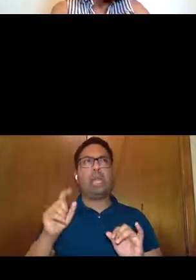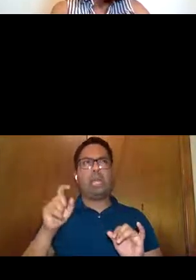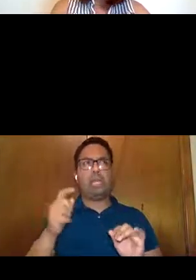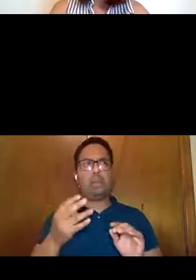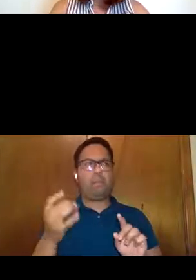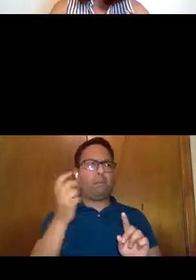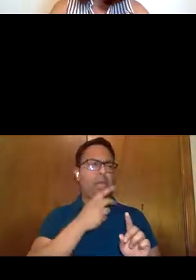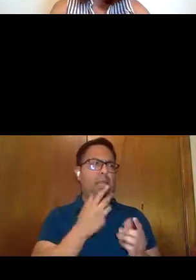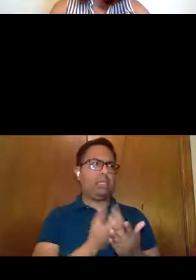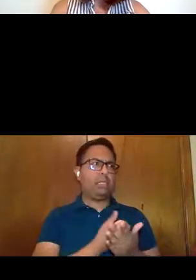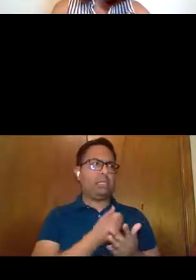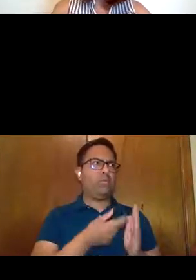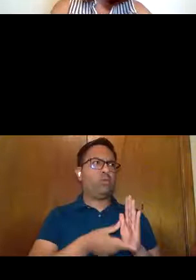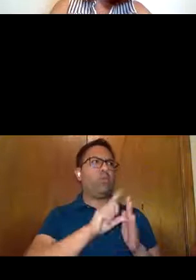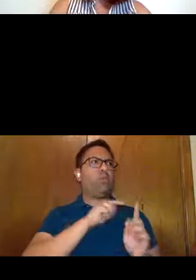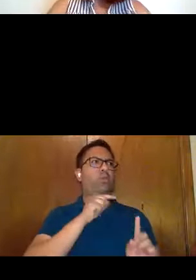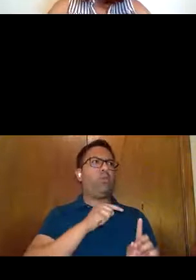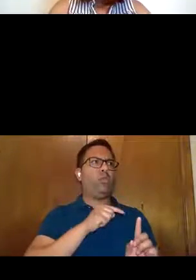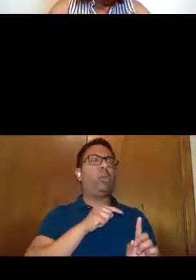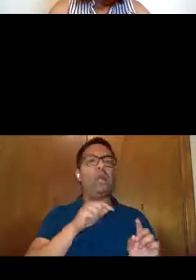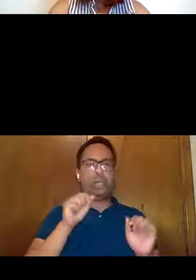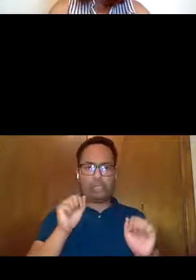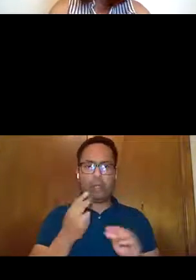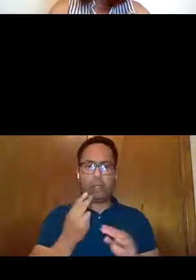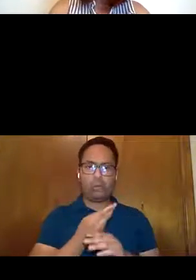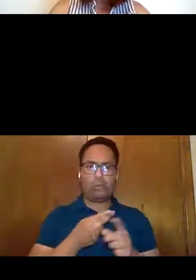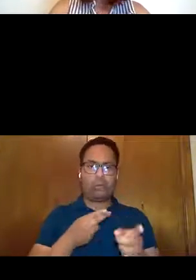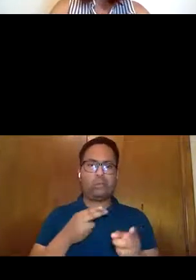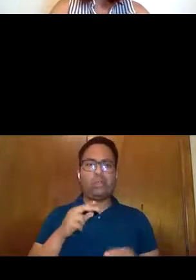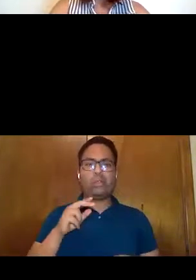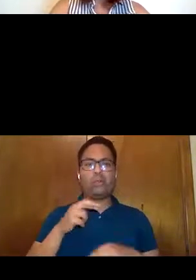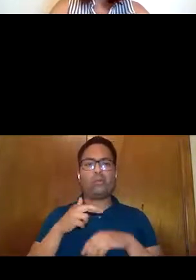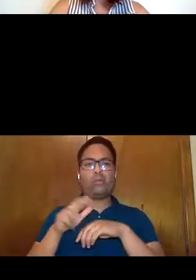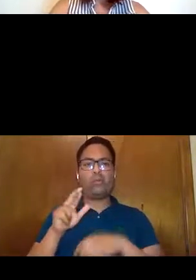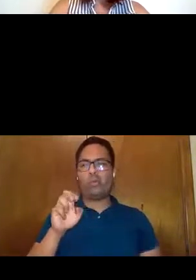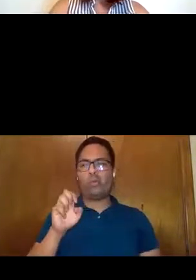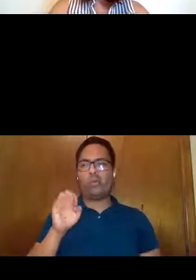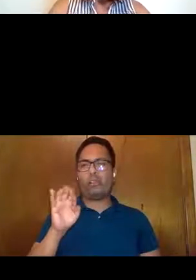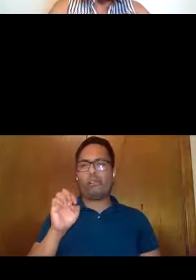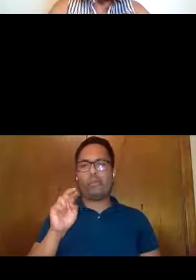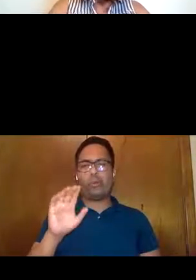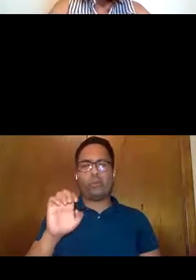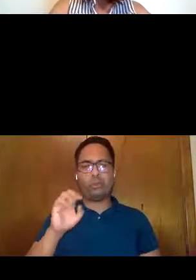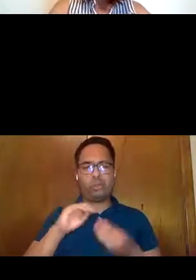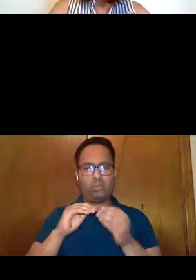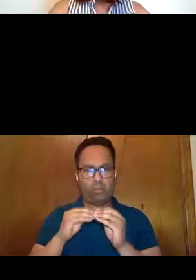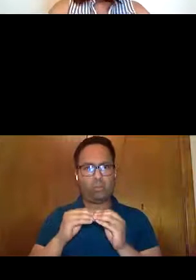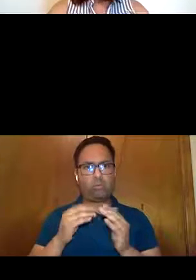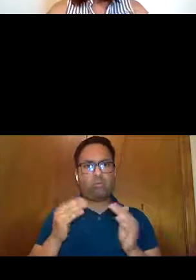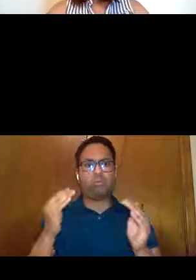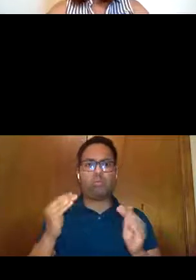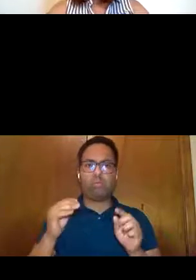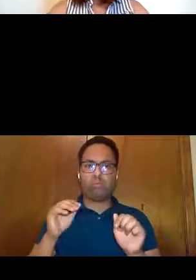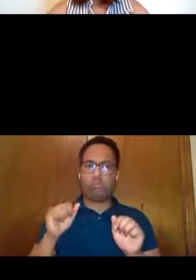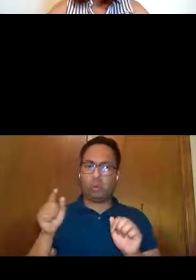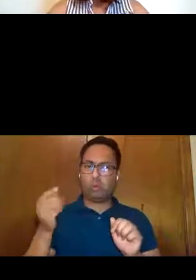can reference that number. Is my policy covered telehealth services? How do you define